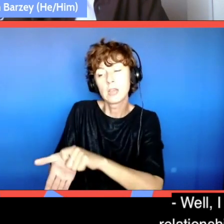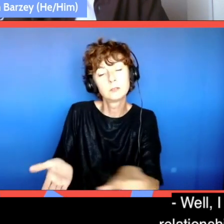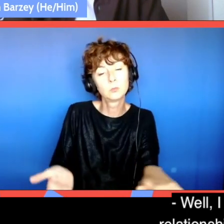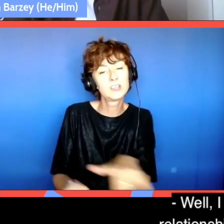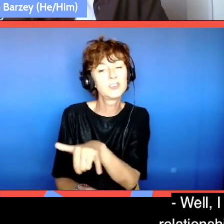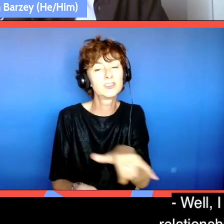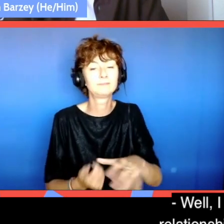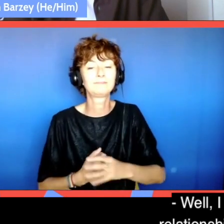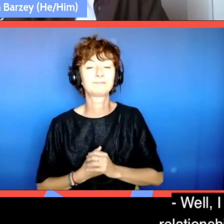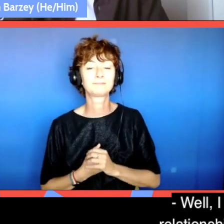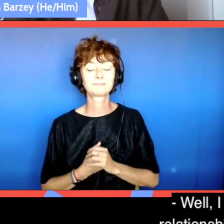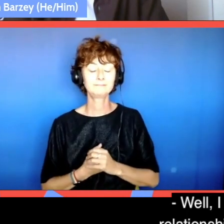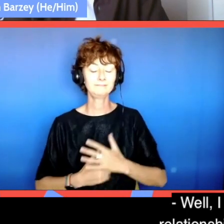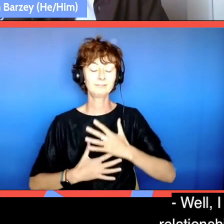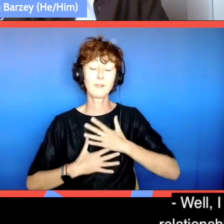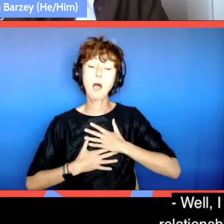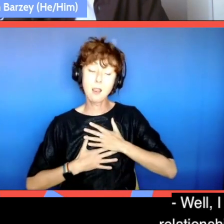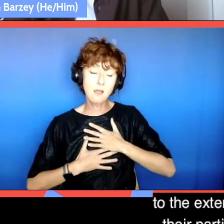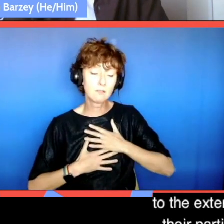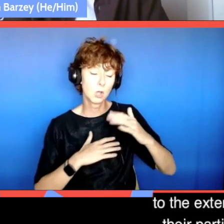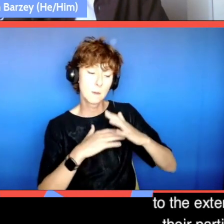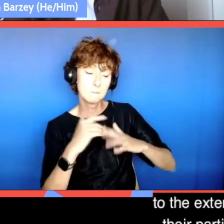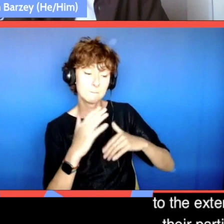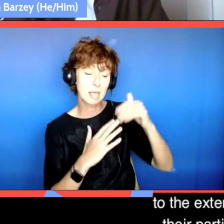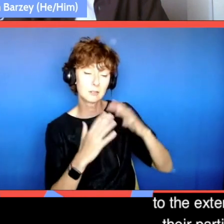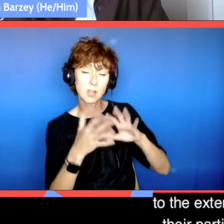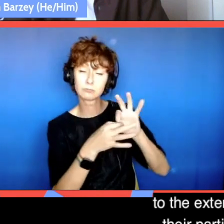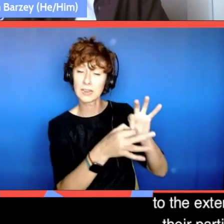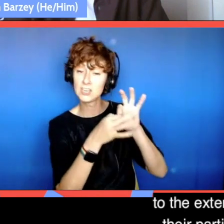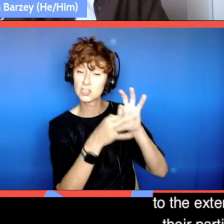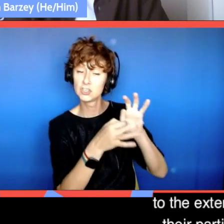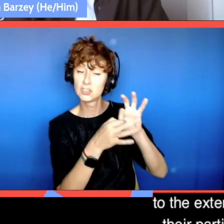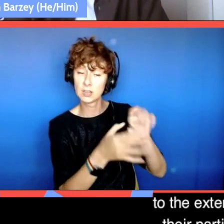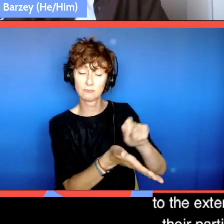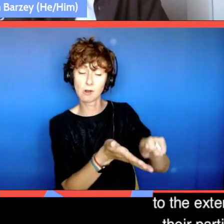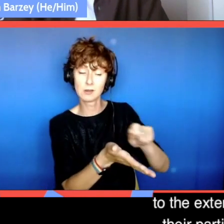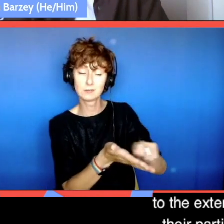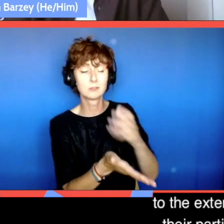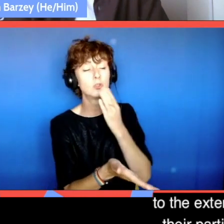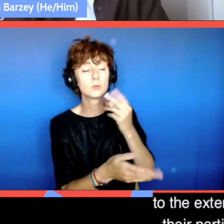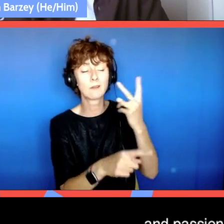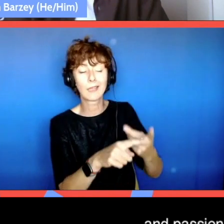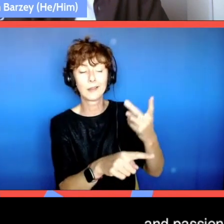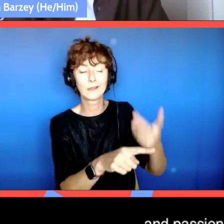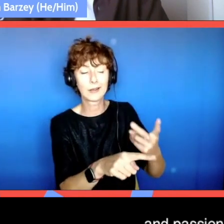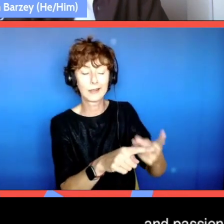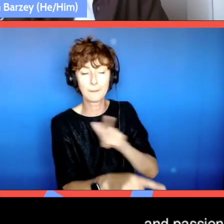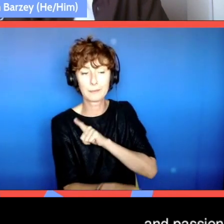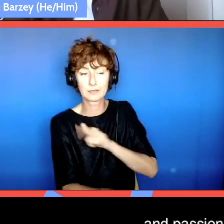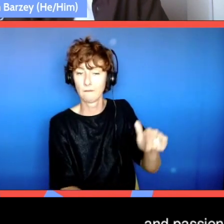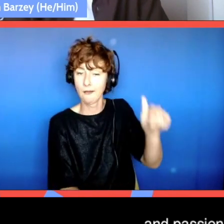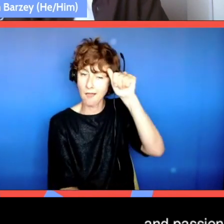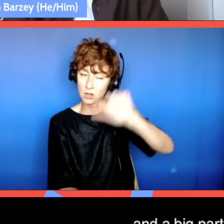Well, I love building relationships with writers to the extent where I know their particular interests and passions and